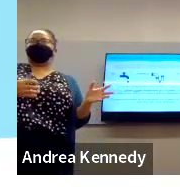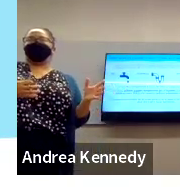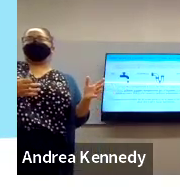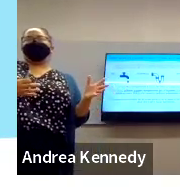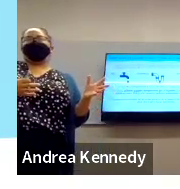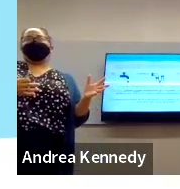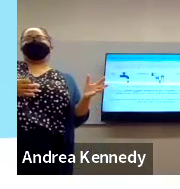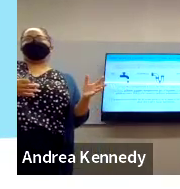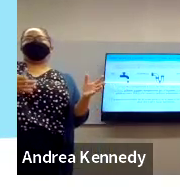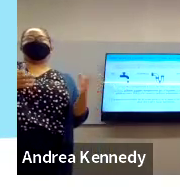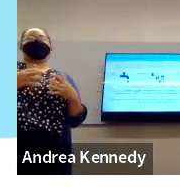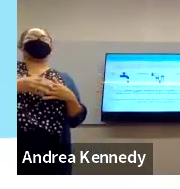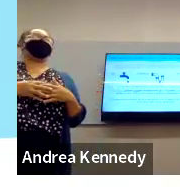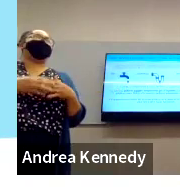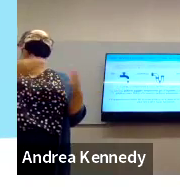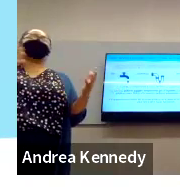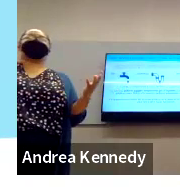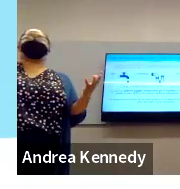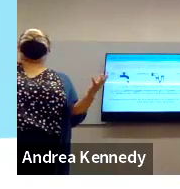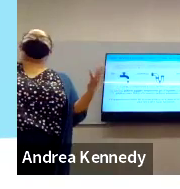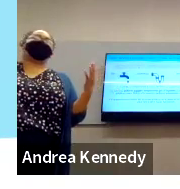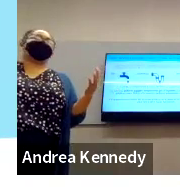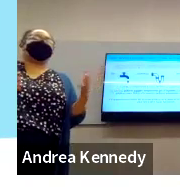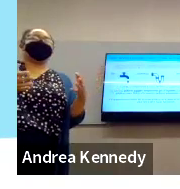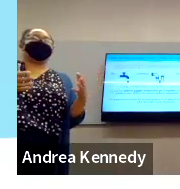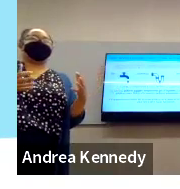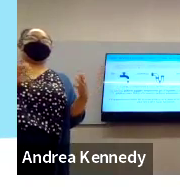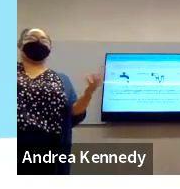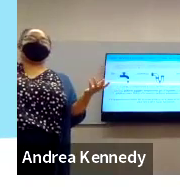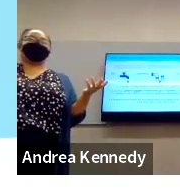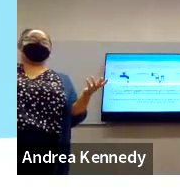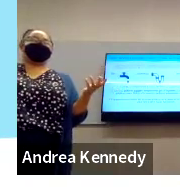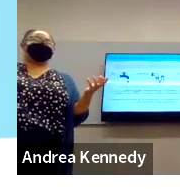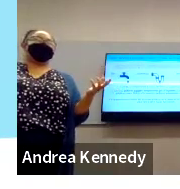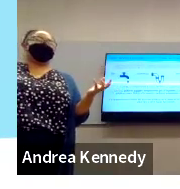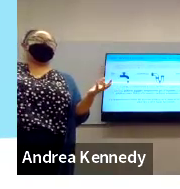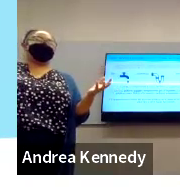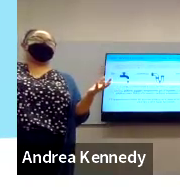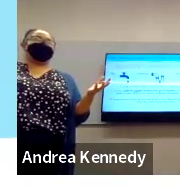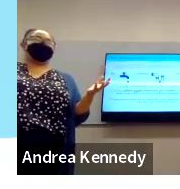the landlord to do, like how much generally can they increase